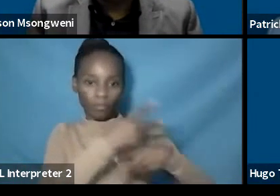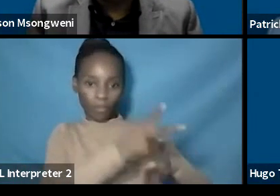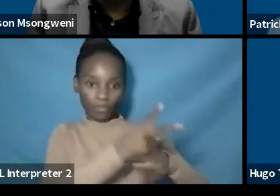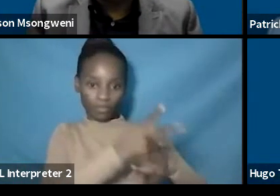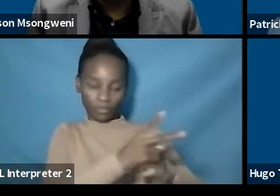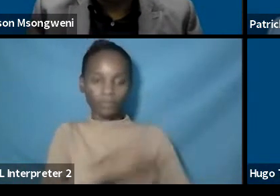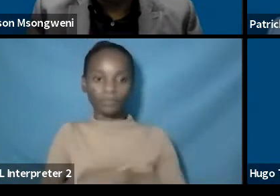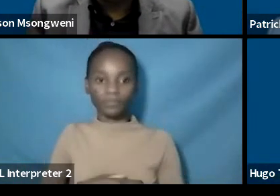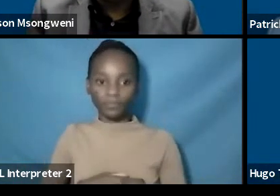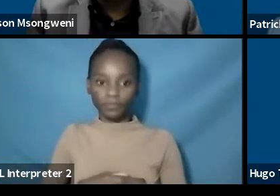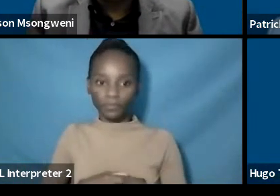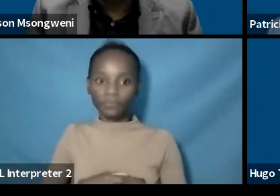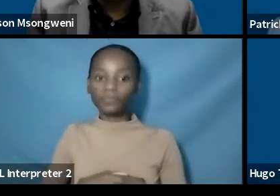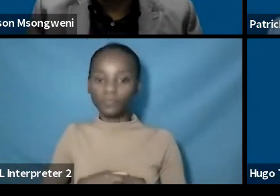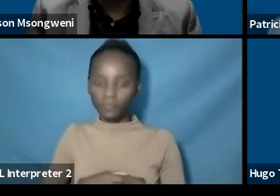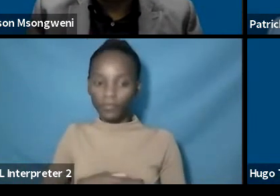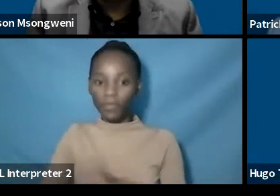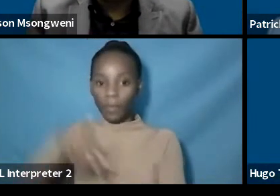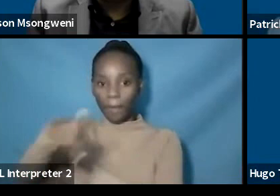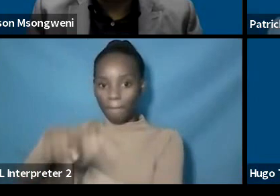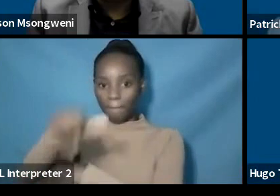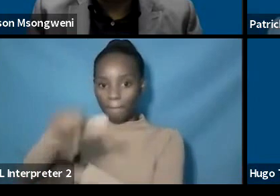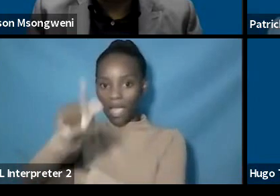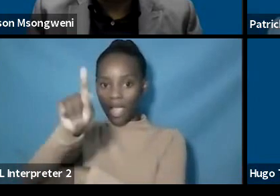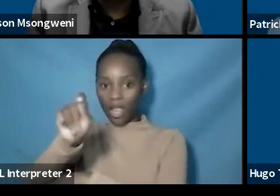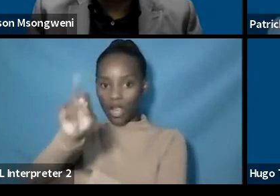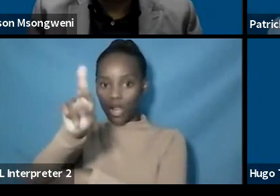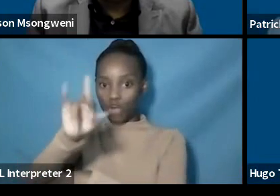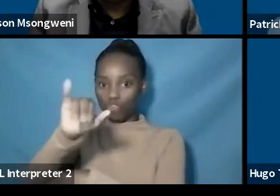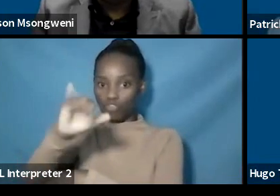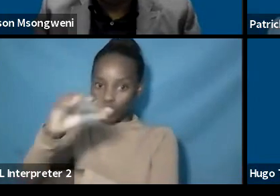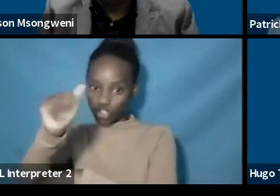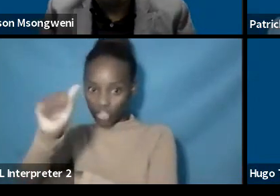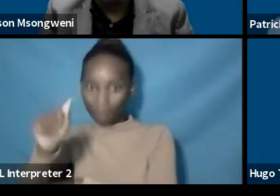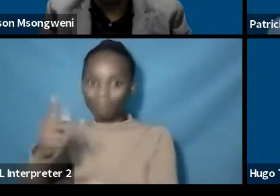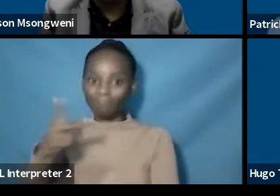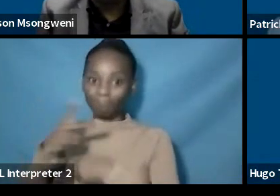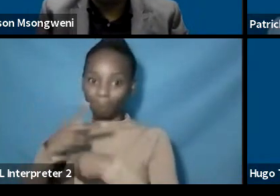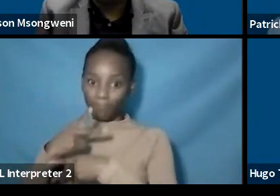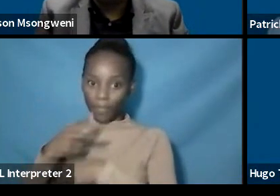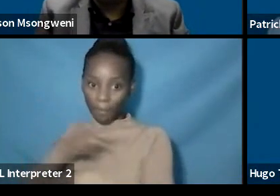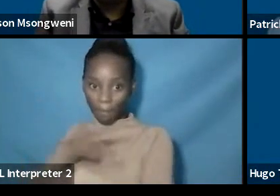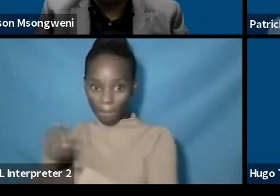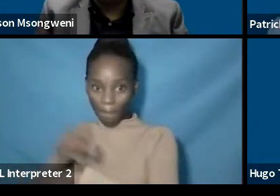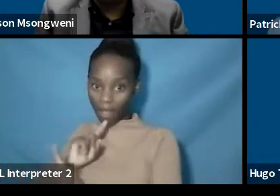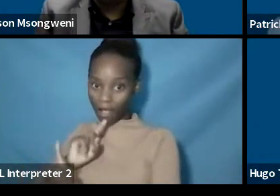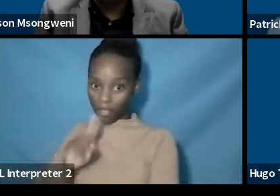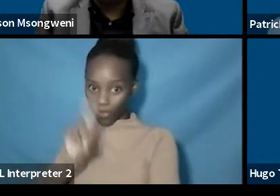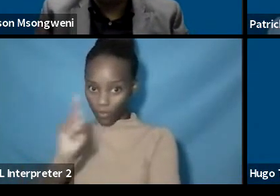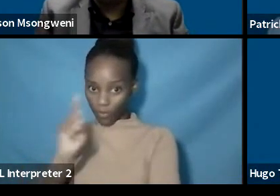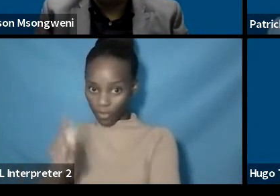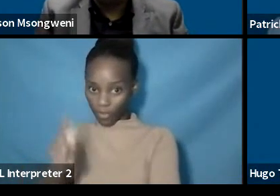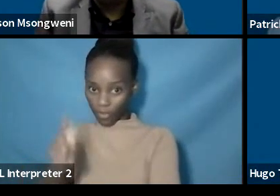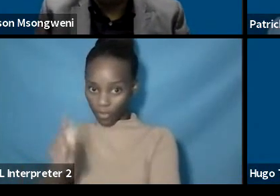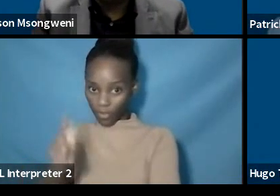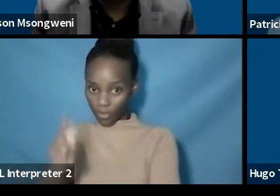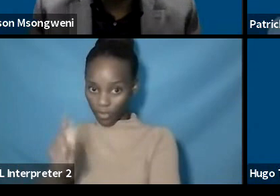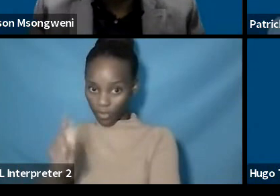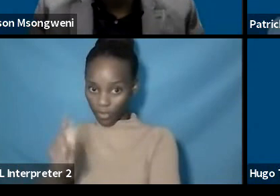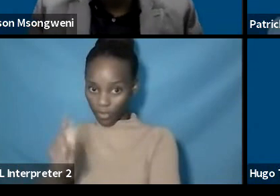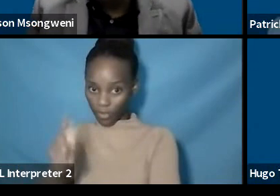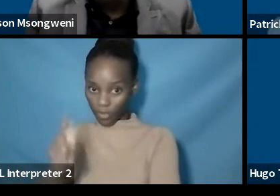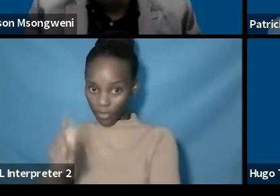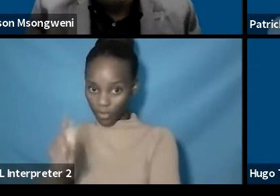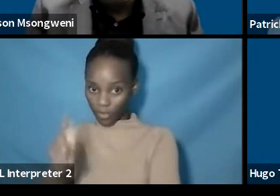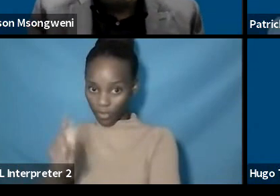that one, I want to read the following numbers for reporting the suspicious activities, theft,